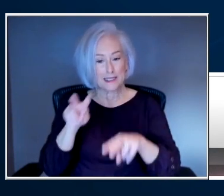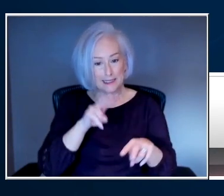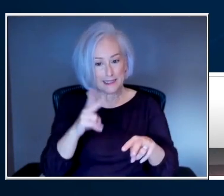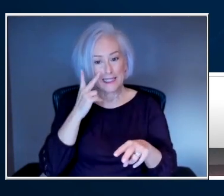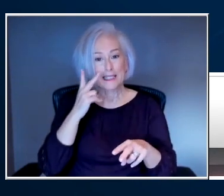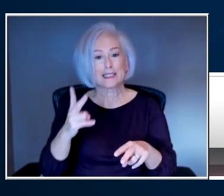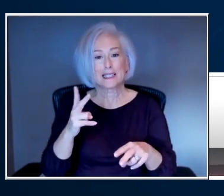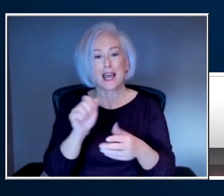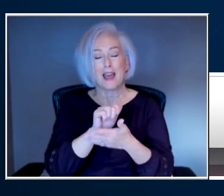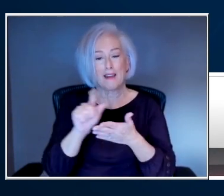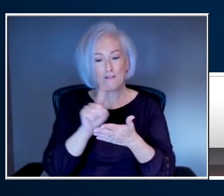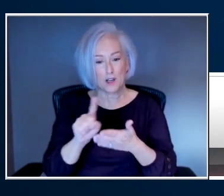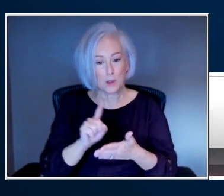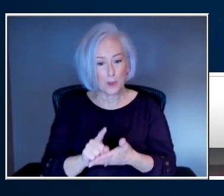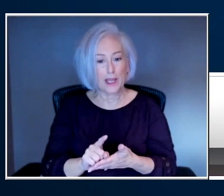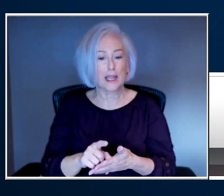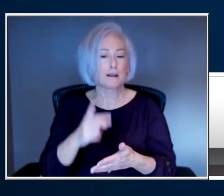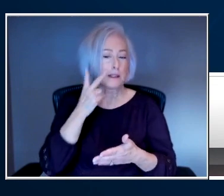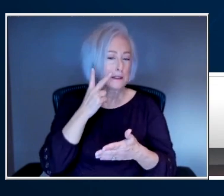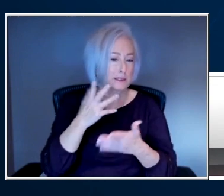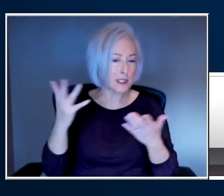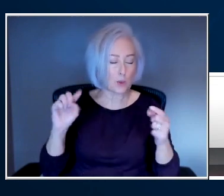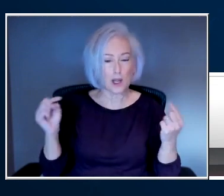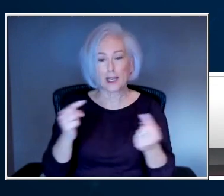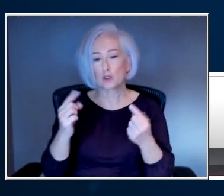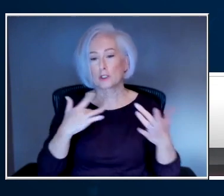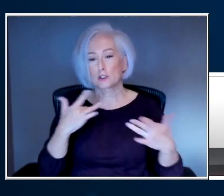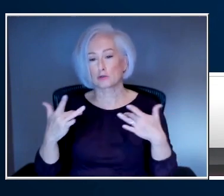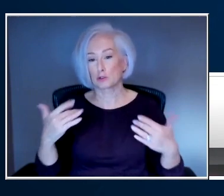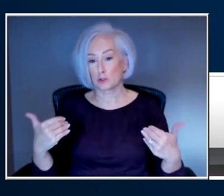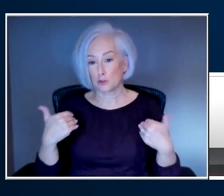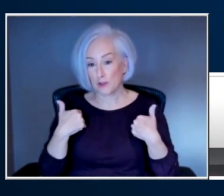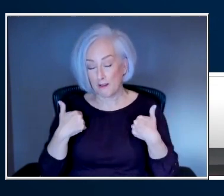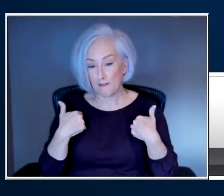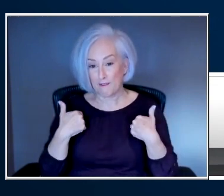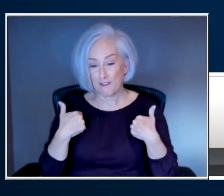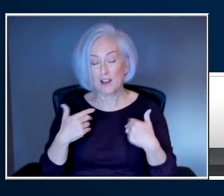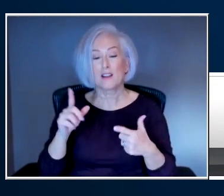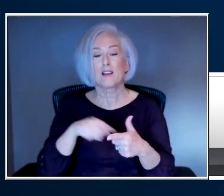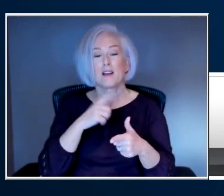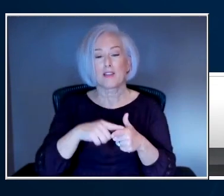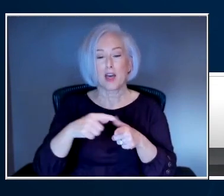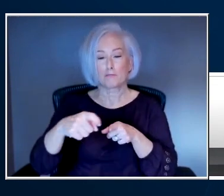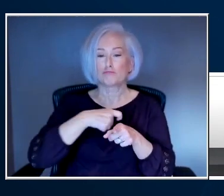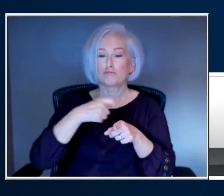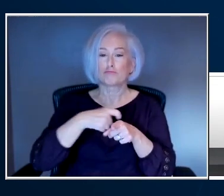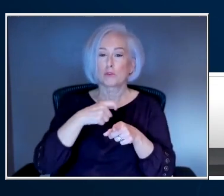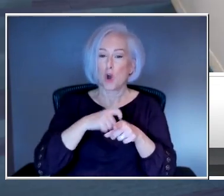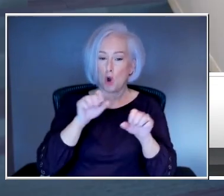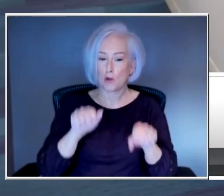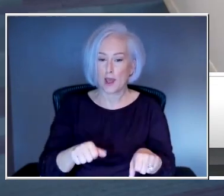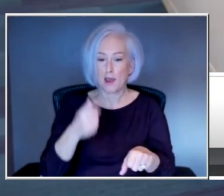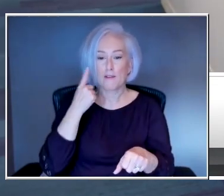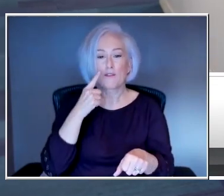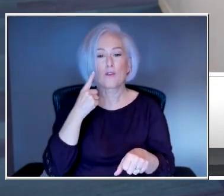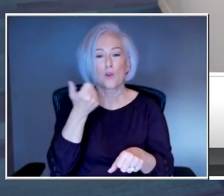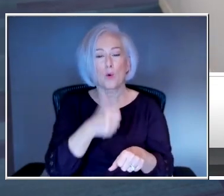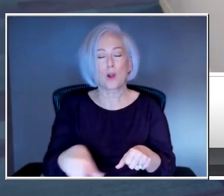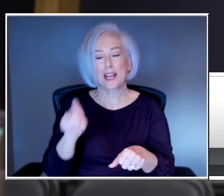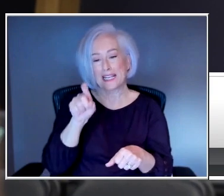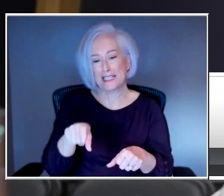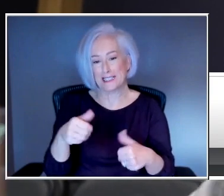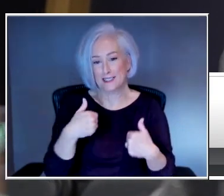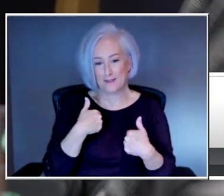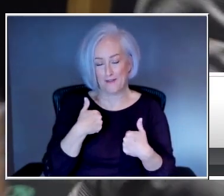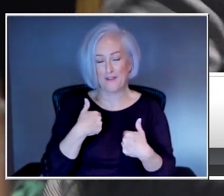that they might be concerned about. And then certainly we're taking phone calls and on call for any needs there in between. So as